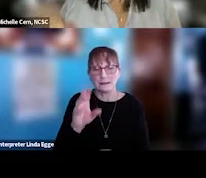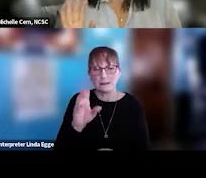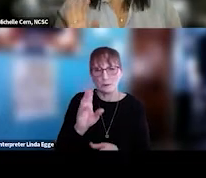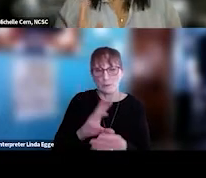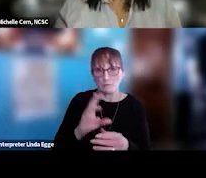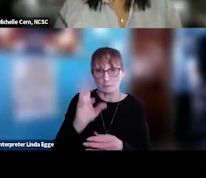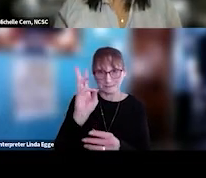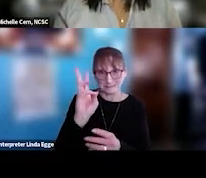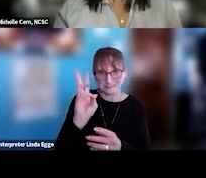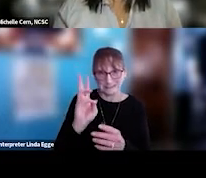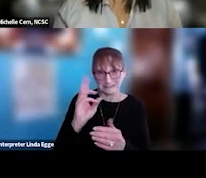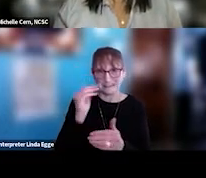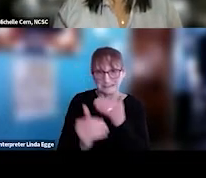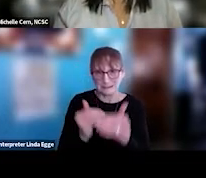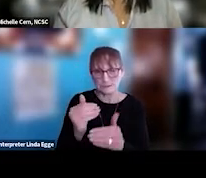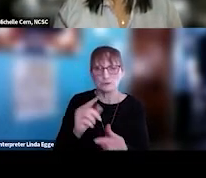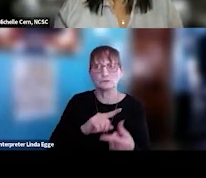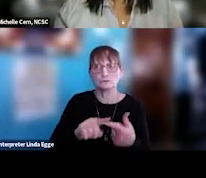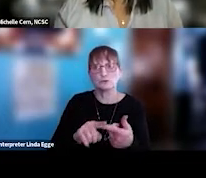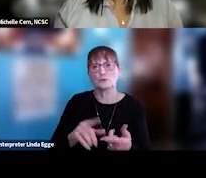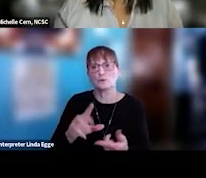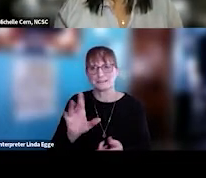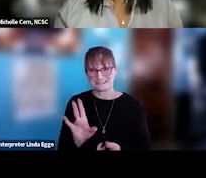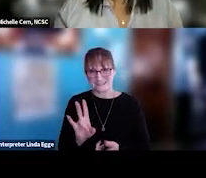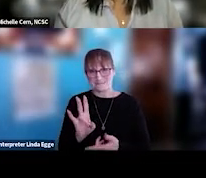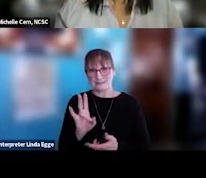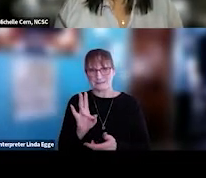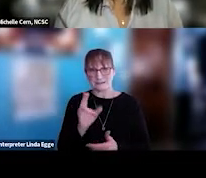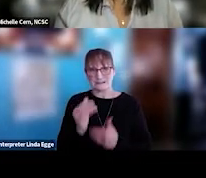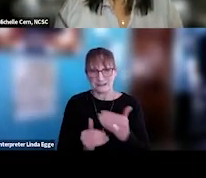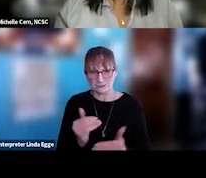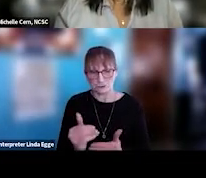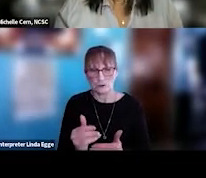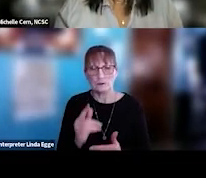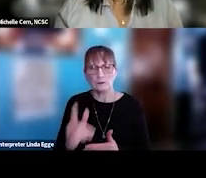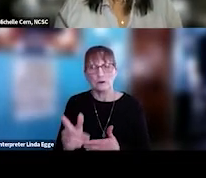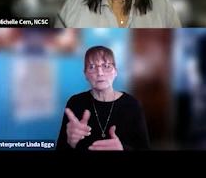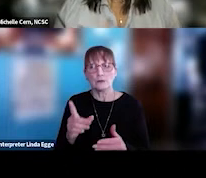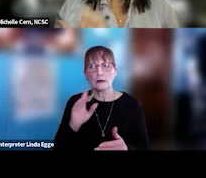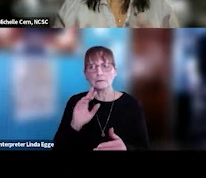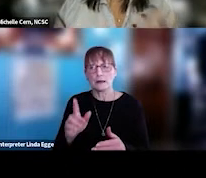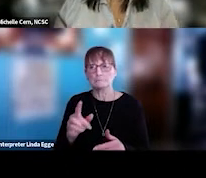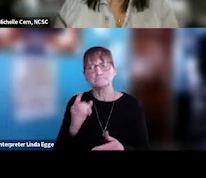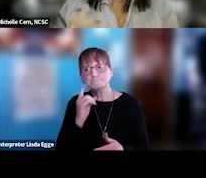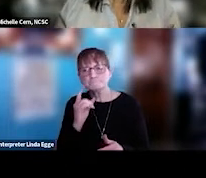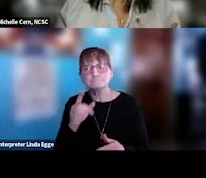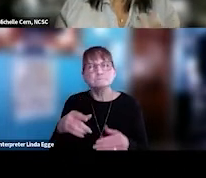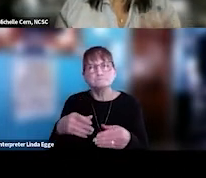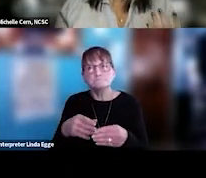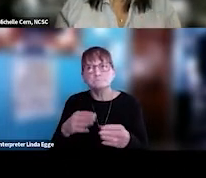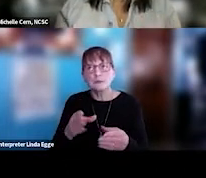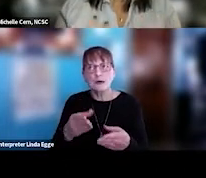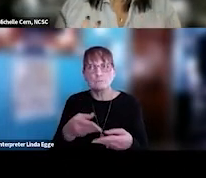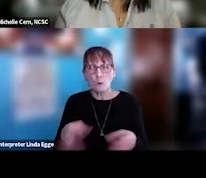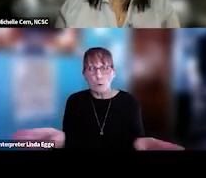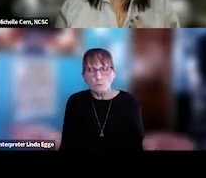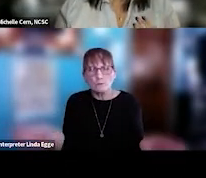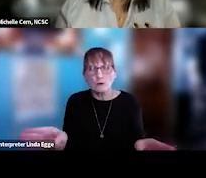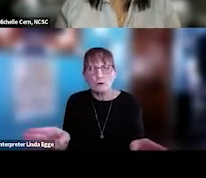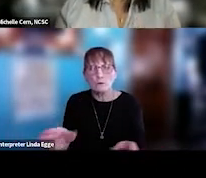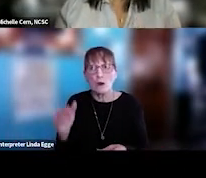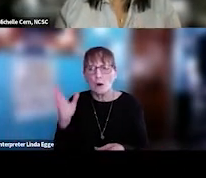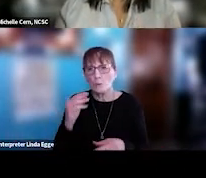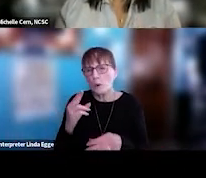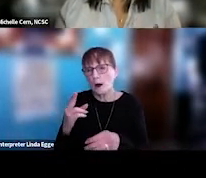7. And we added in that first session an introductory overview about brain chemistry and why substance